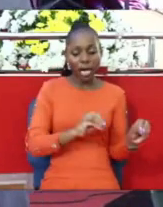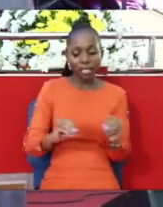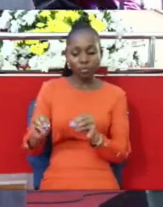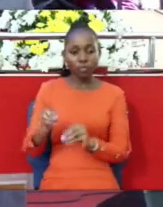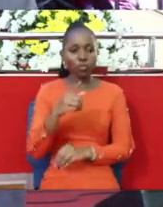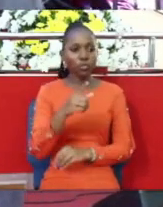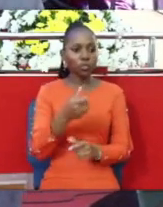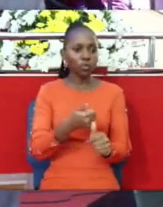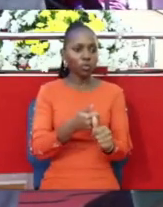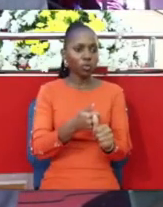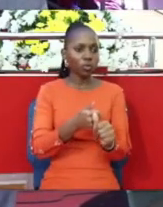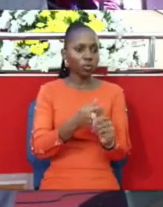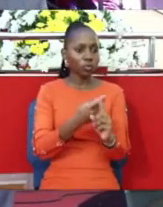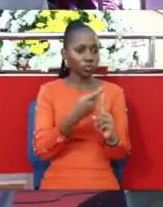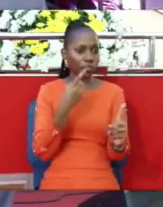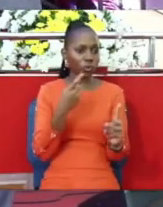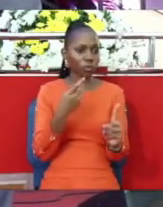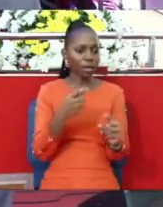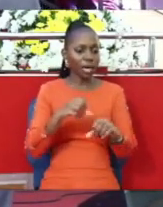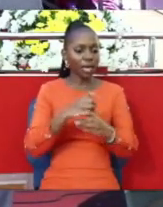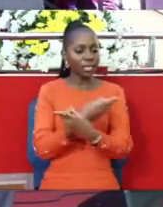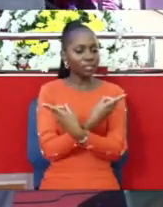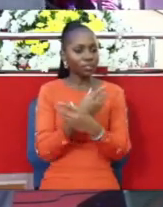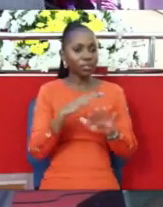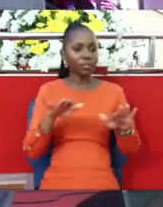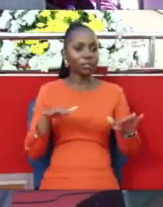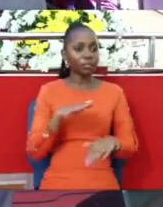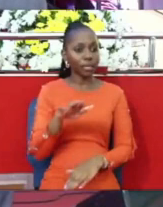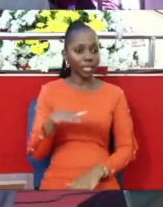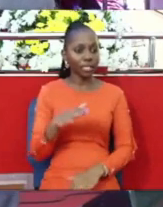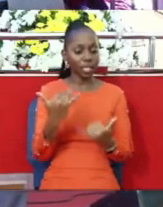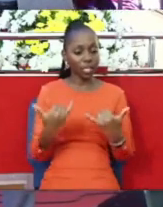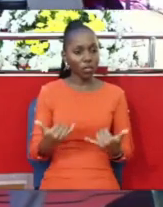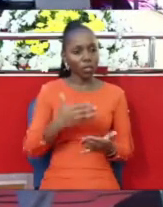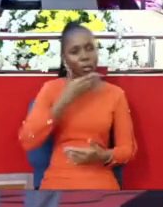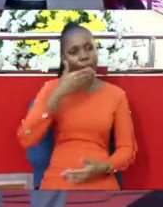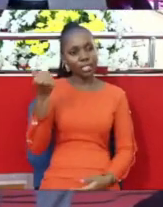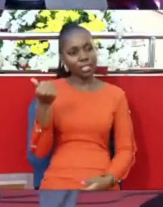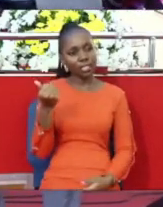things. Aha, usiweke tumaini lako. You will leave it. Utaviacha.